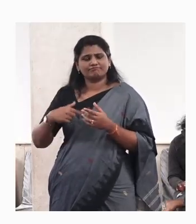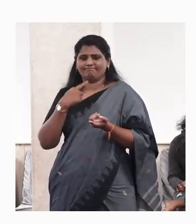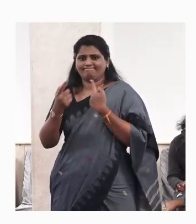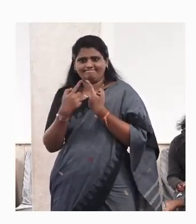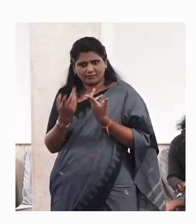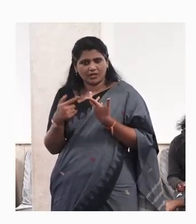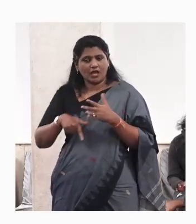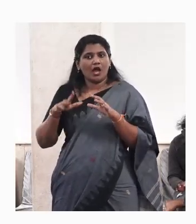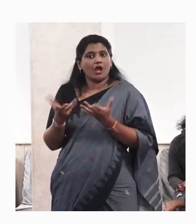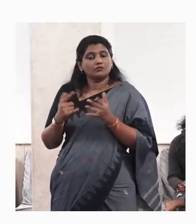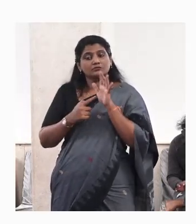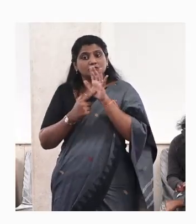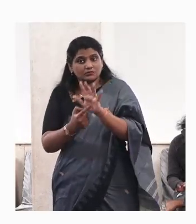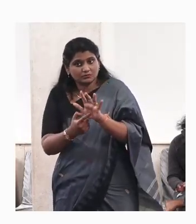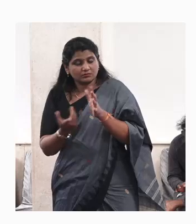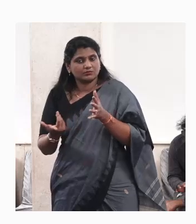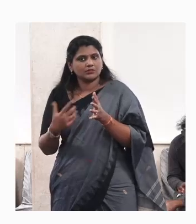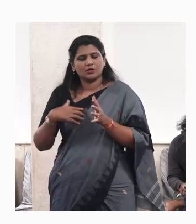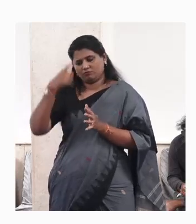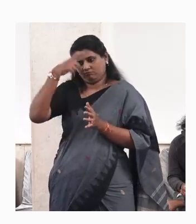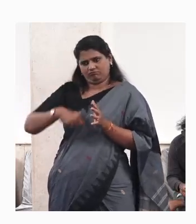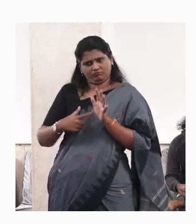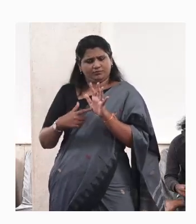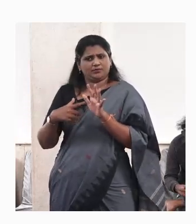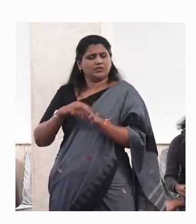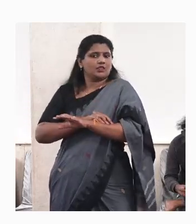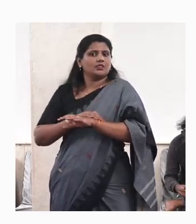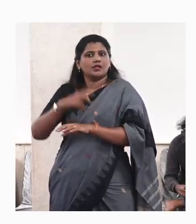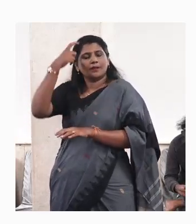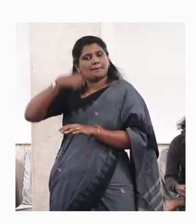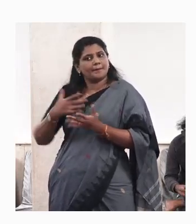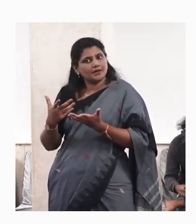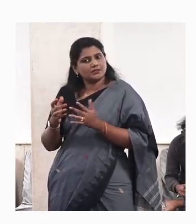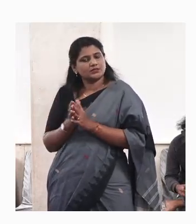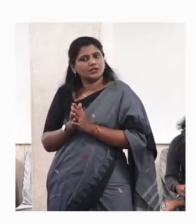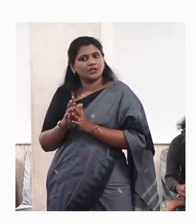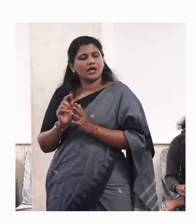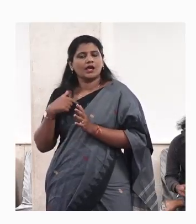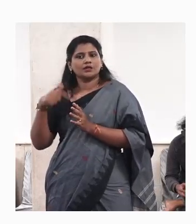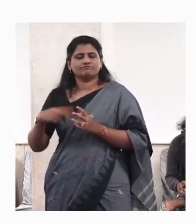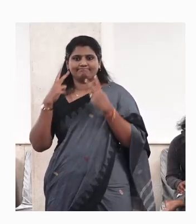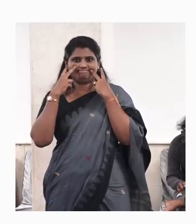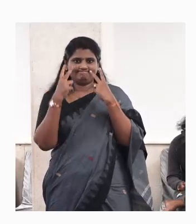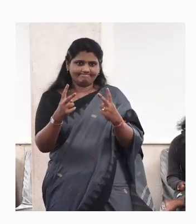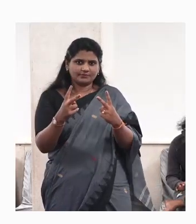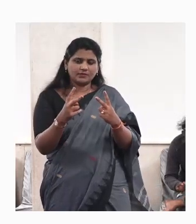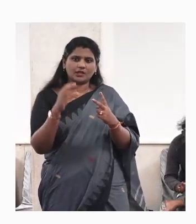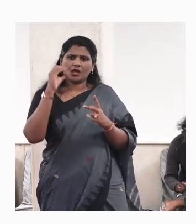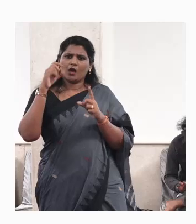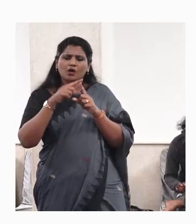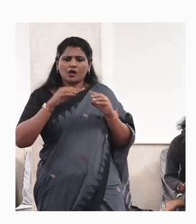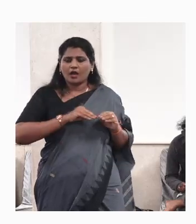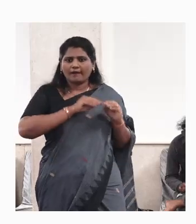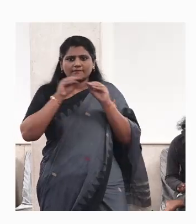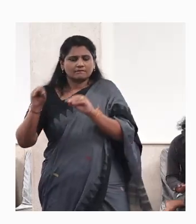and how do you want to show up as yourself, as a therapist. When I really started to see OD shifting